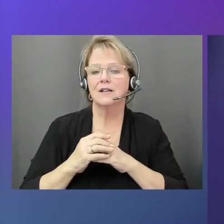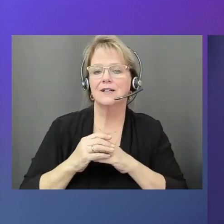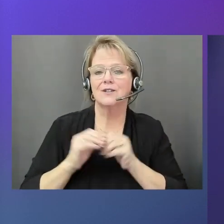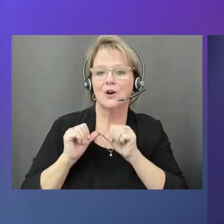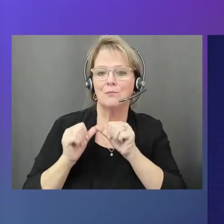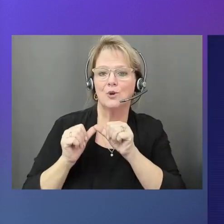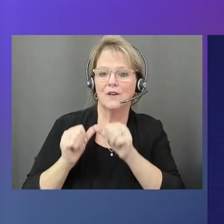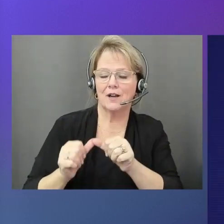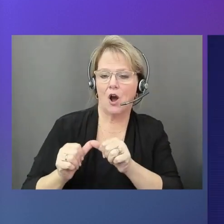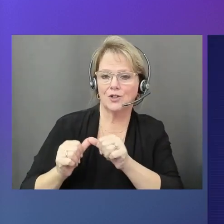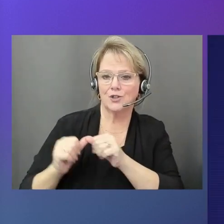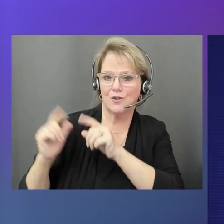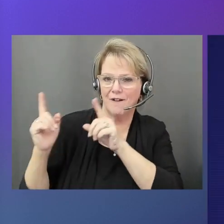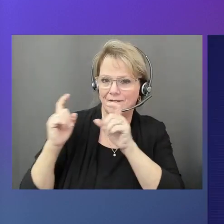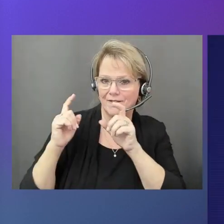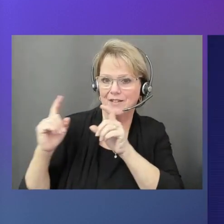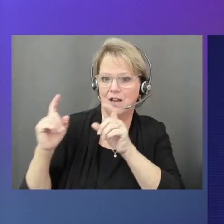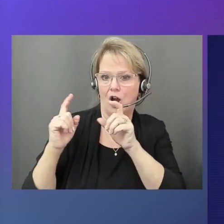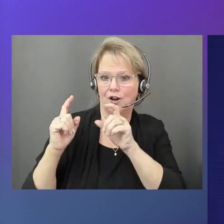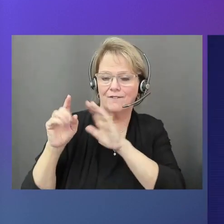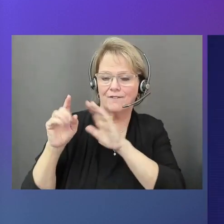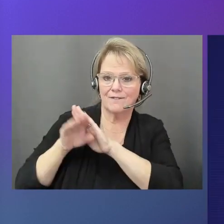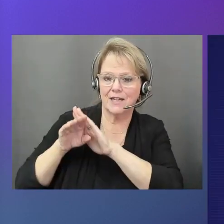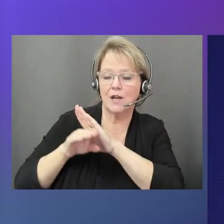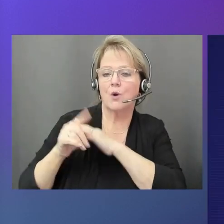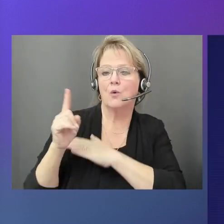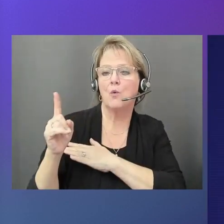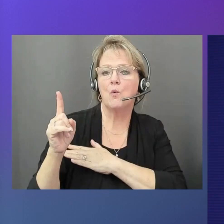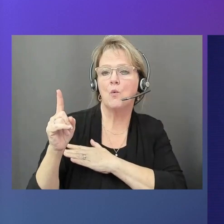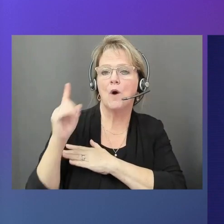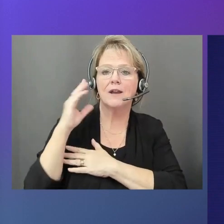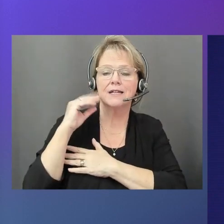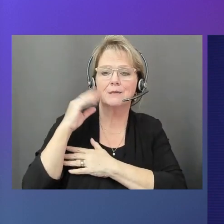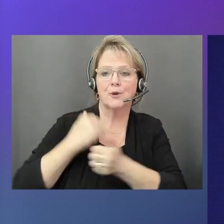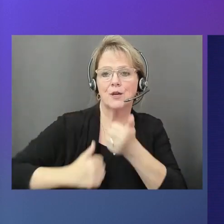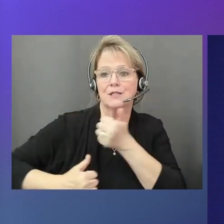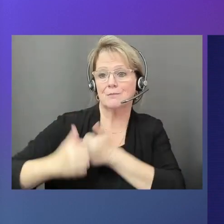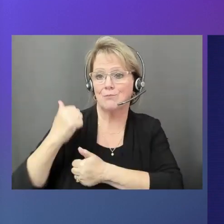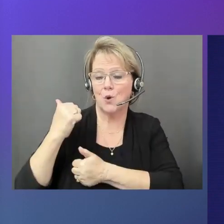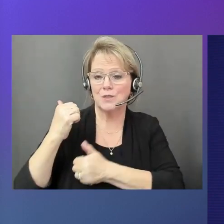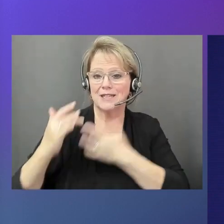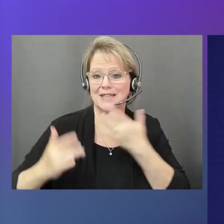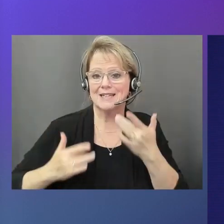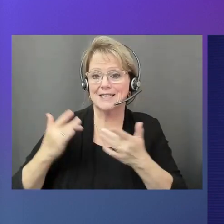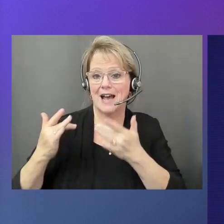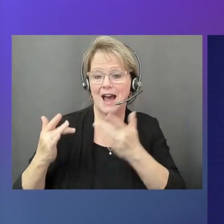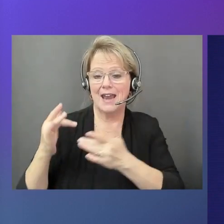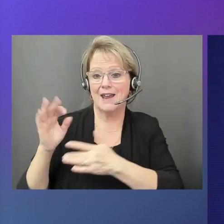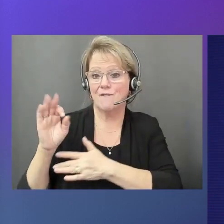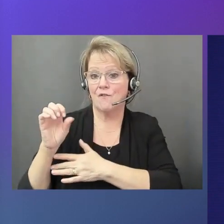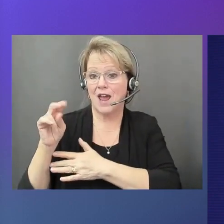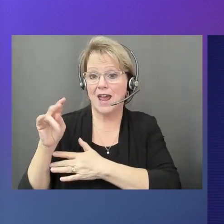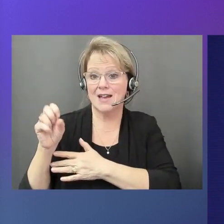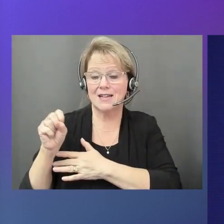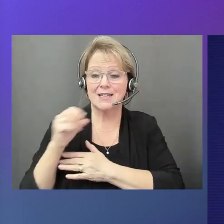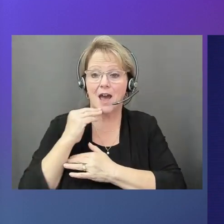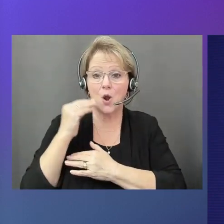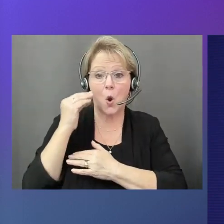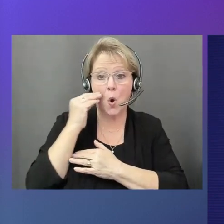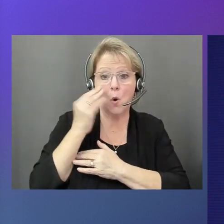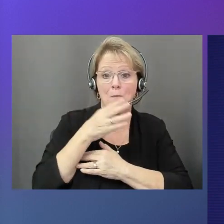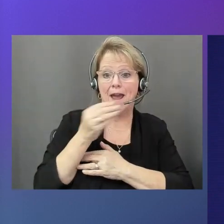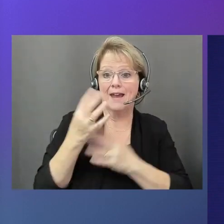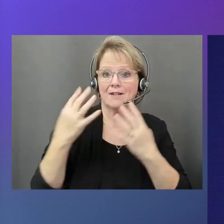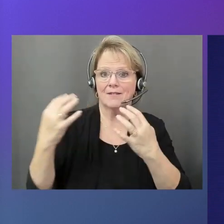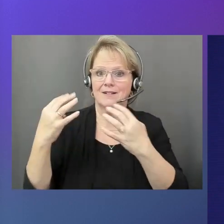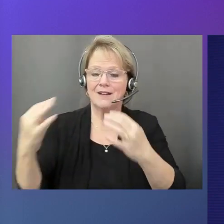and video. So one of the experiences that's the most exciting for fans, both at the stadium and at home, is getting access to media in